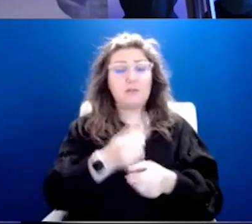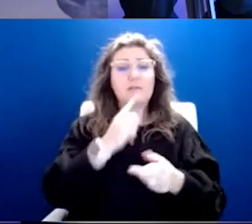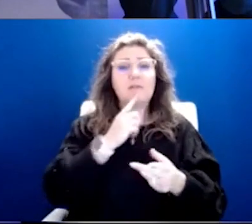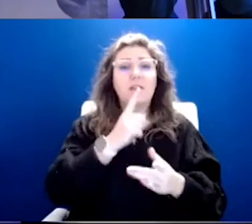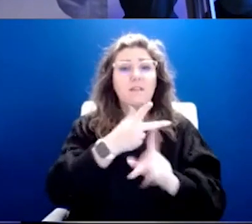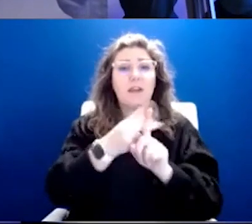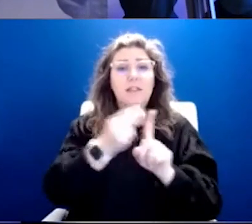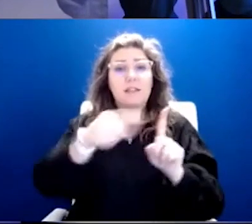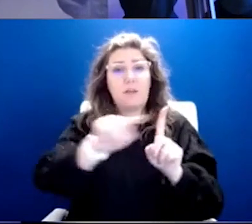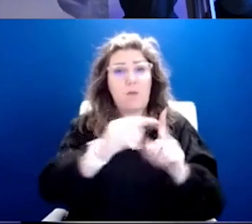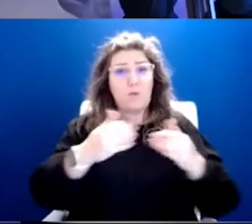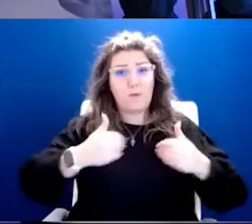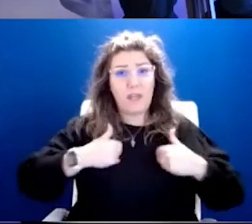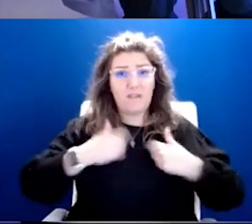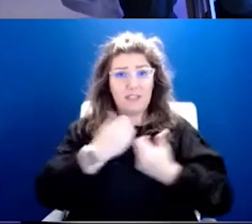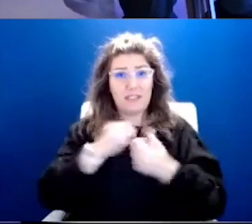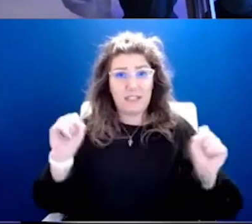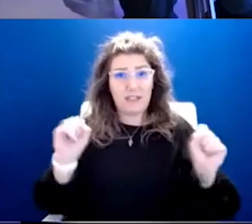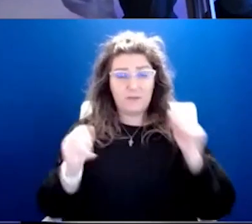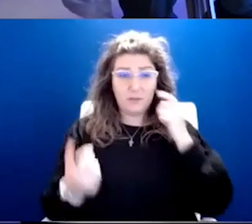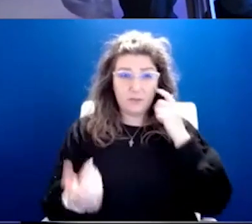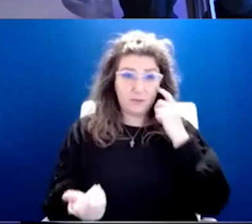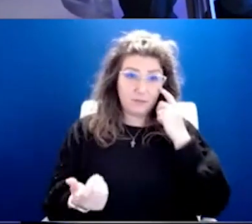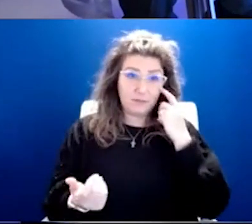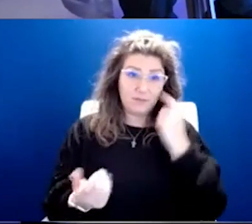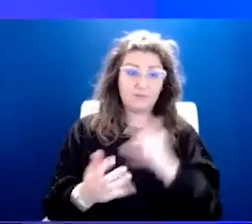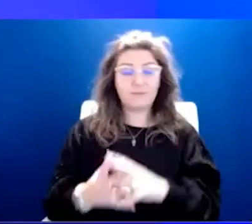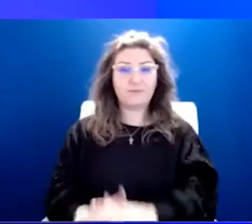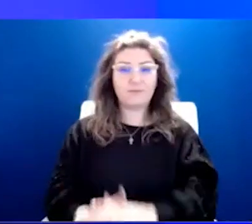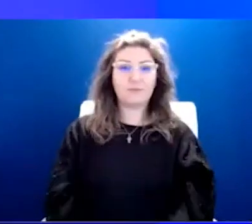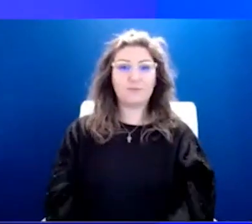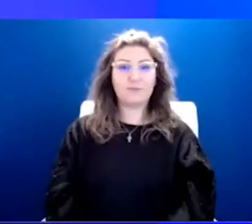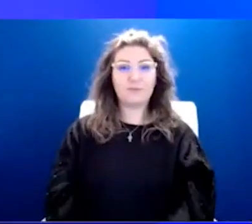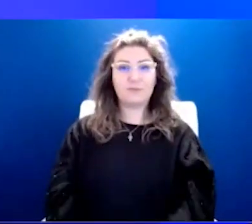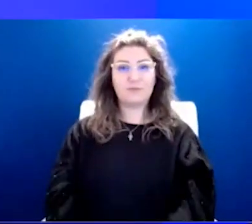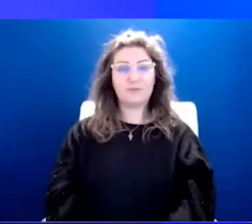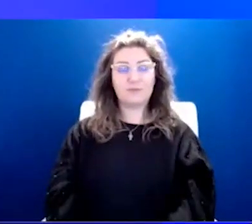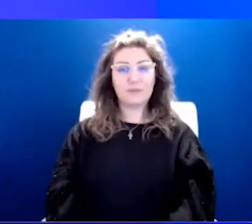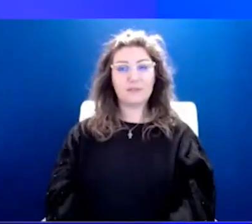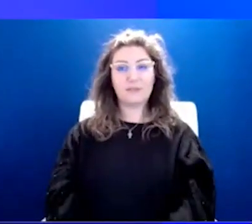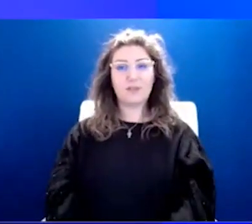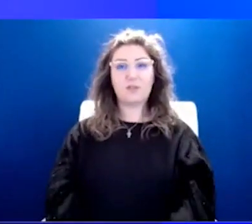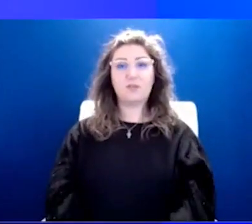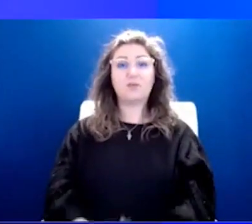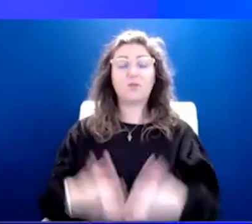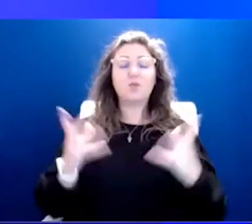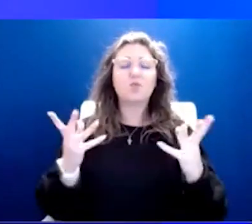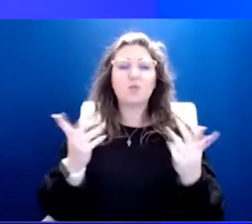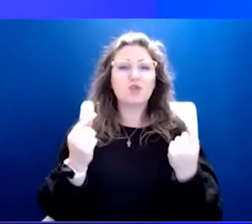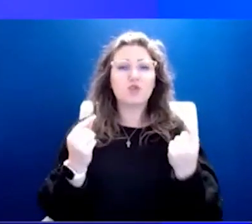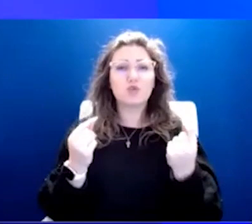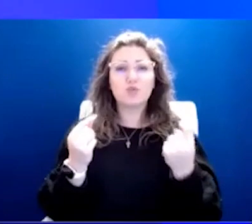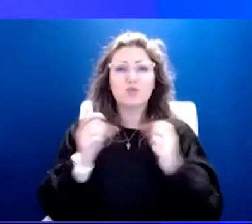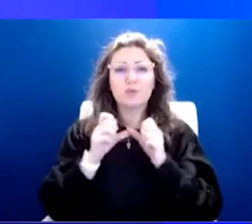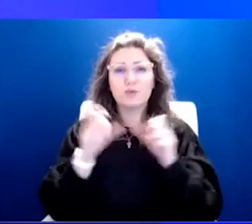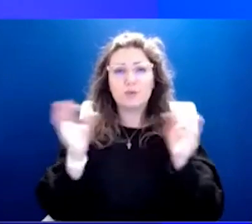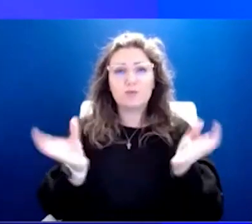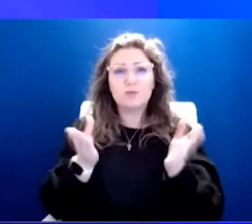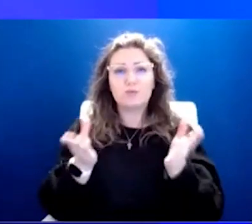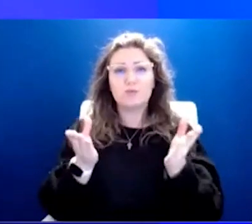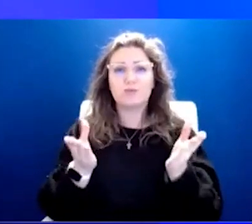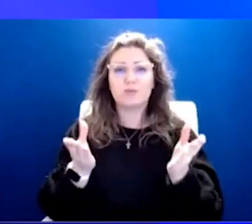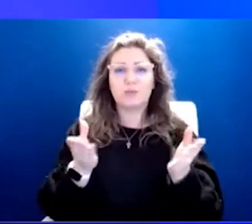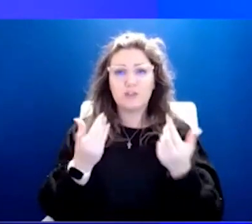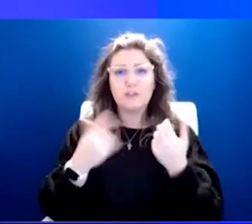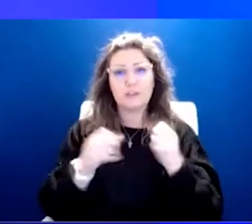safe? I'd like to hear from both of you. Yeah, I mean, I think that we continue to push forward into trying to get as